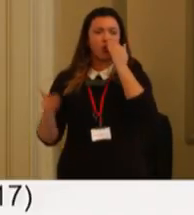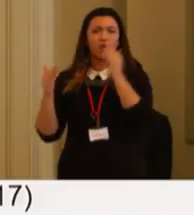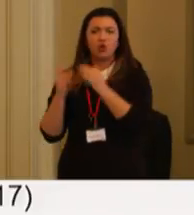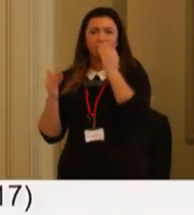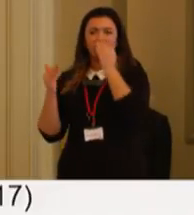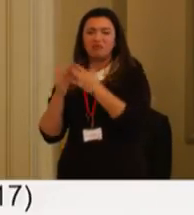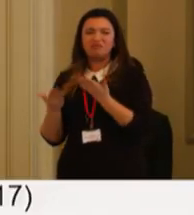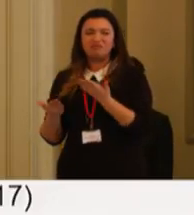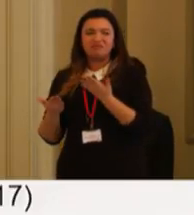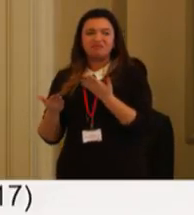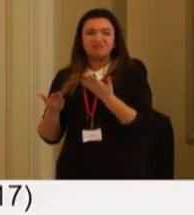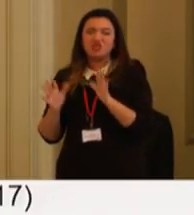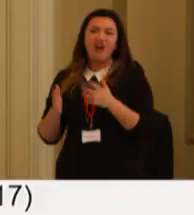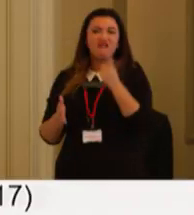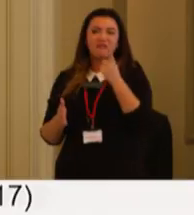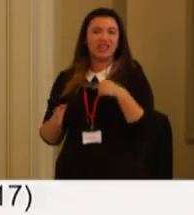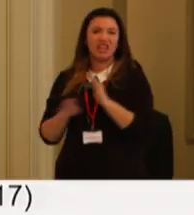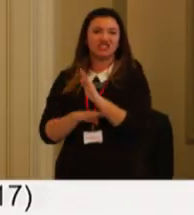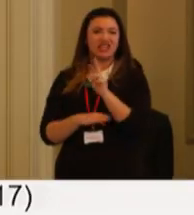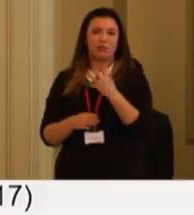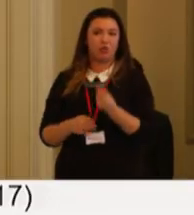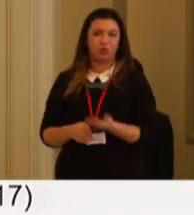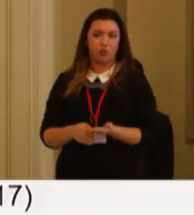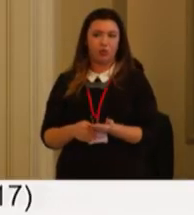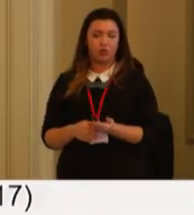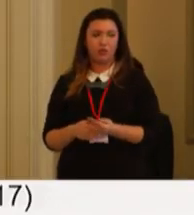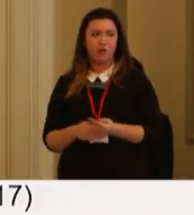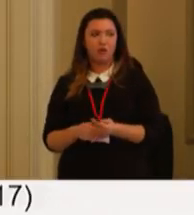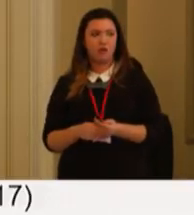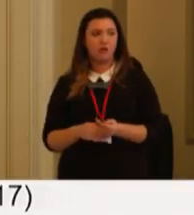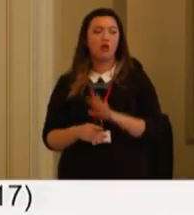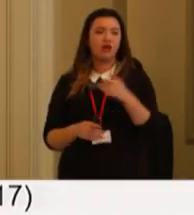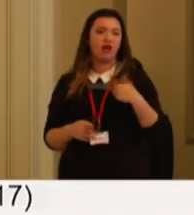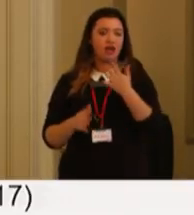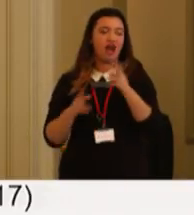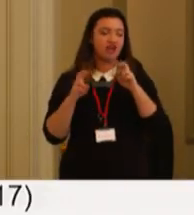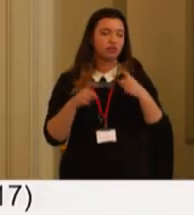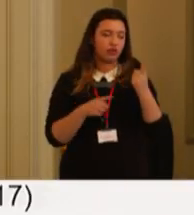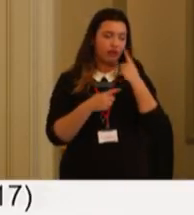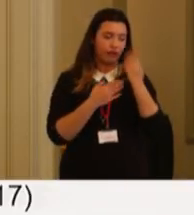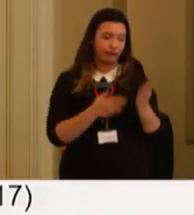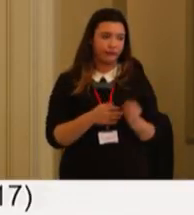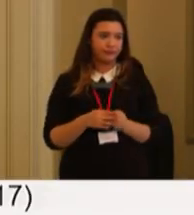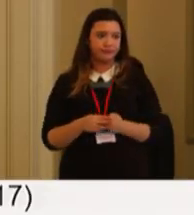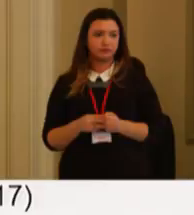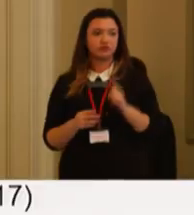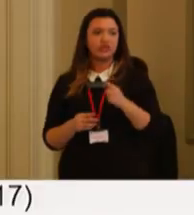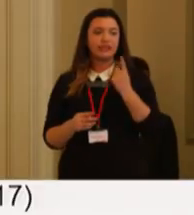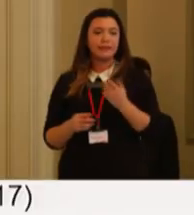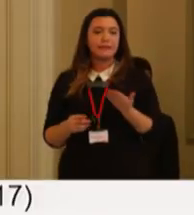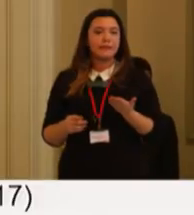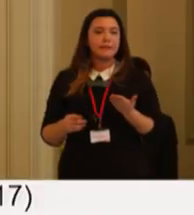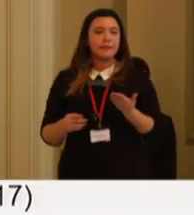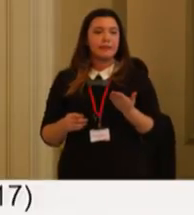So it's like spiritually they may be compliant, whereas spiritually not so